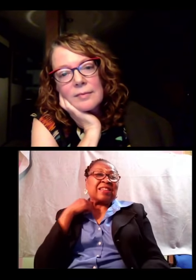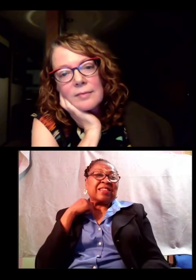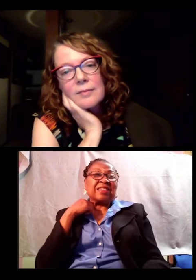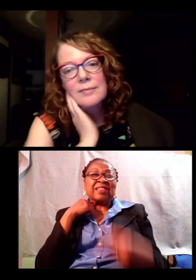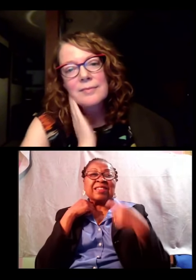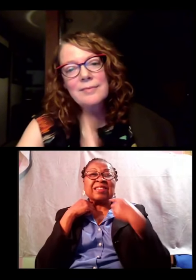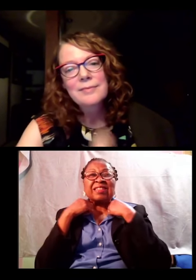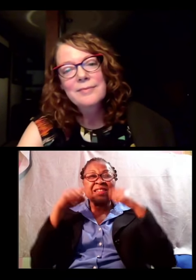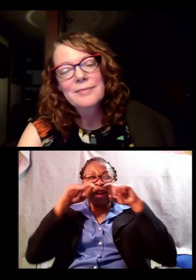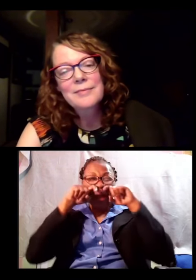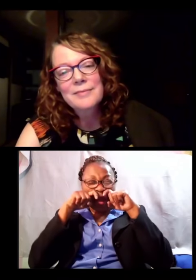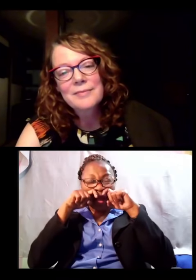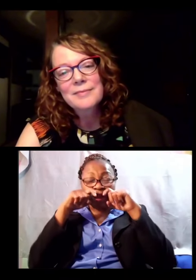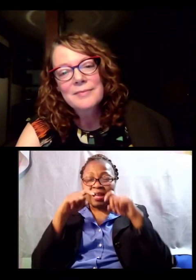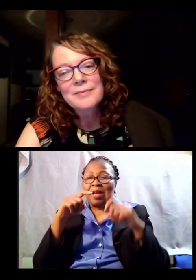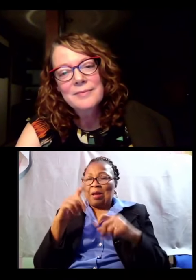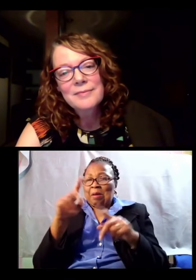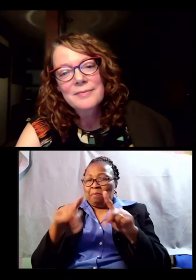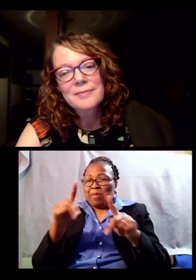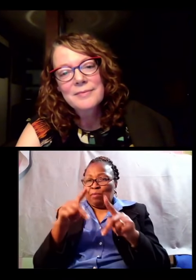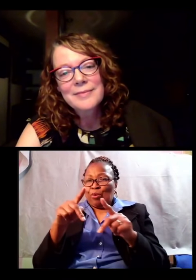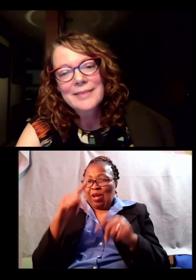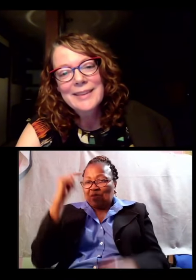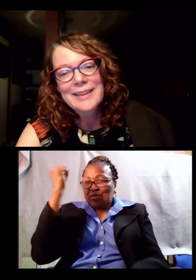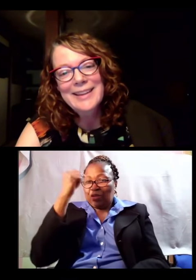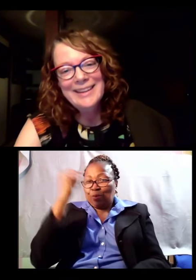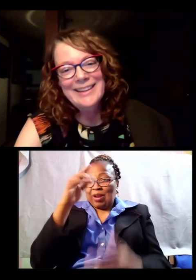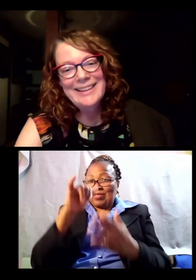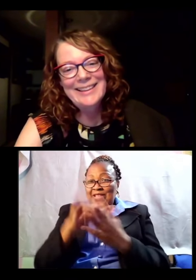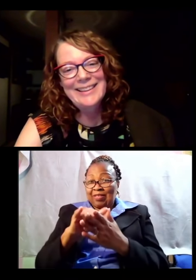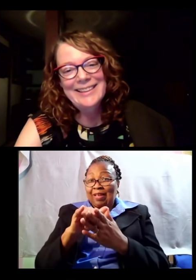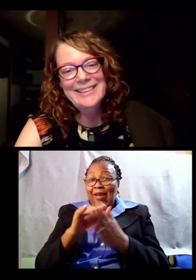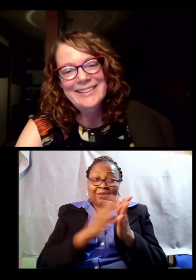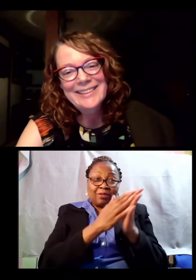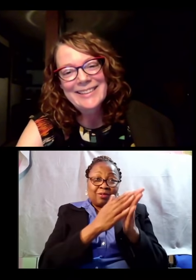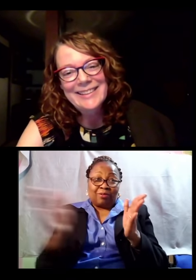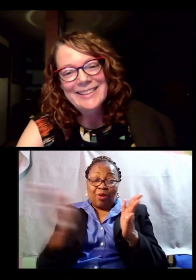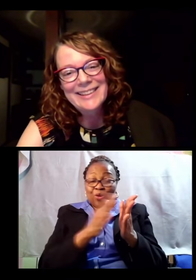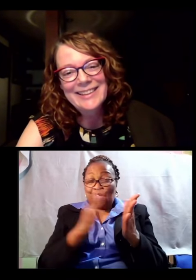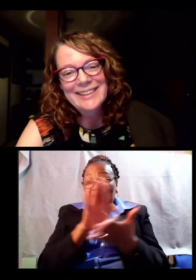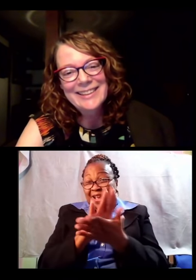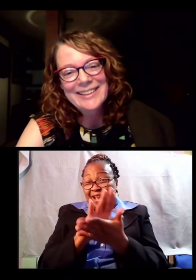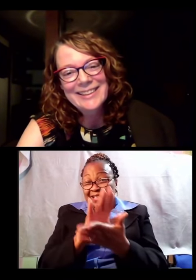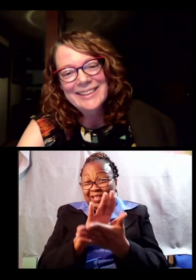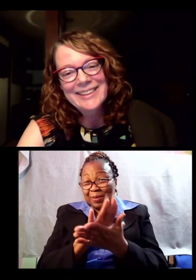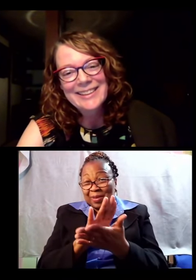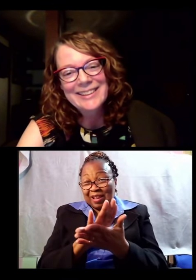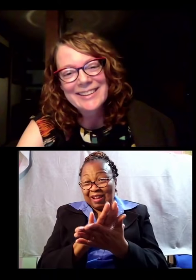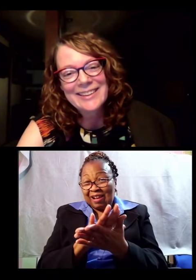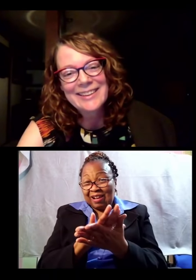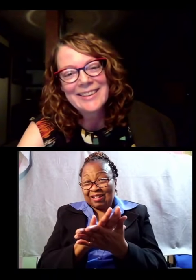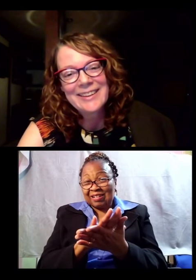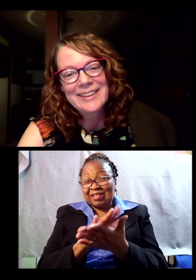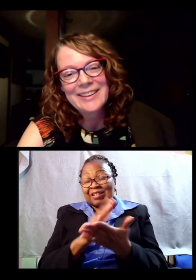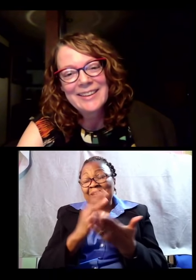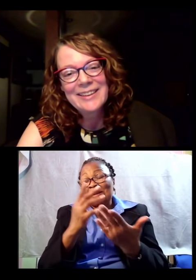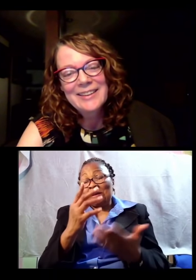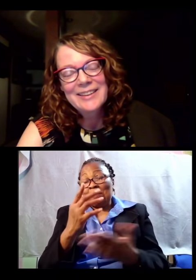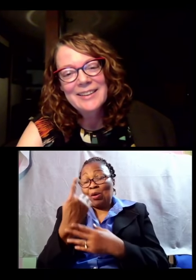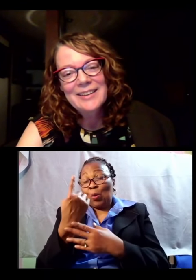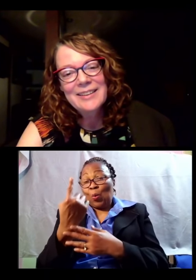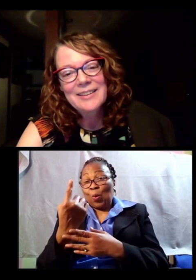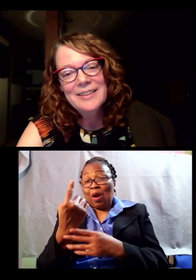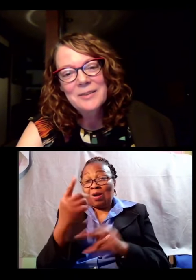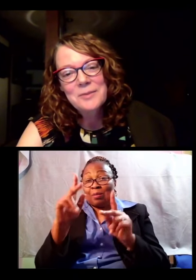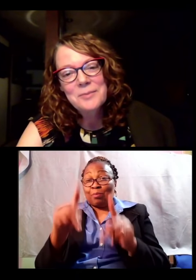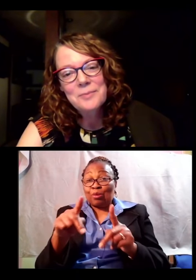in far corners of academia, other places. But one person who's gone into it